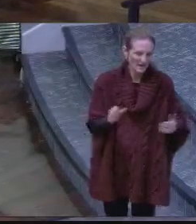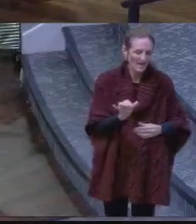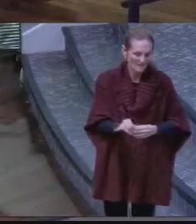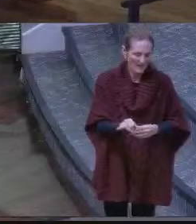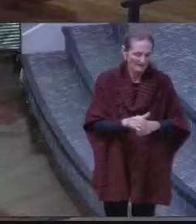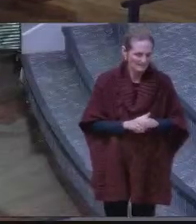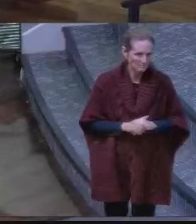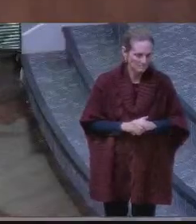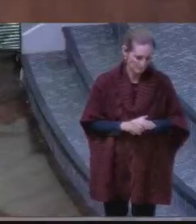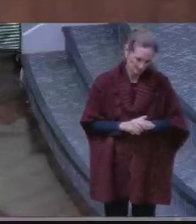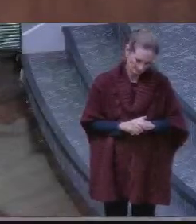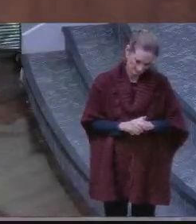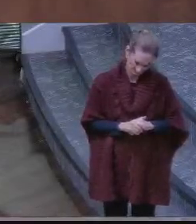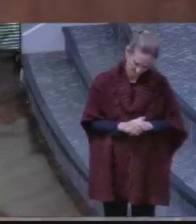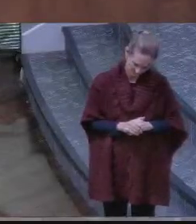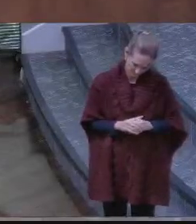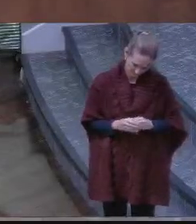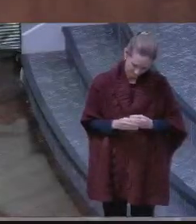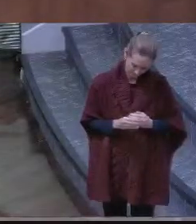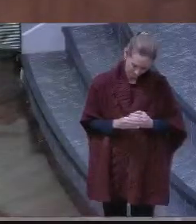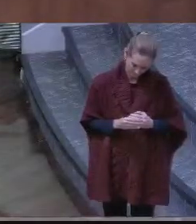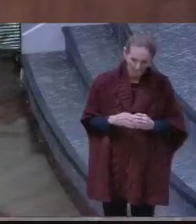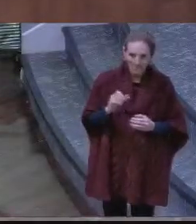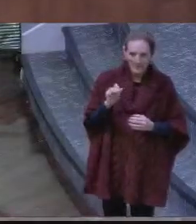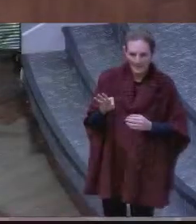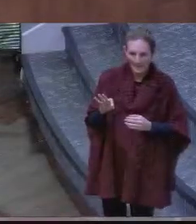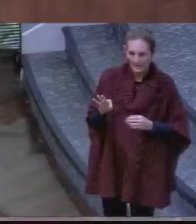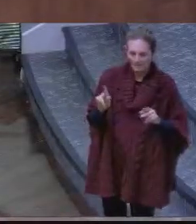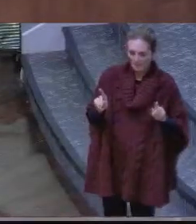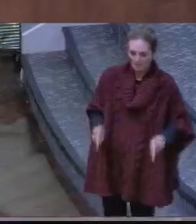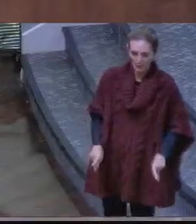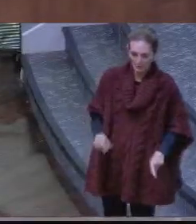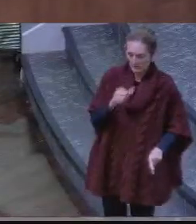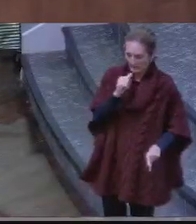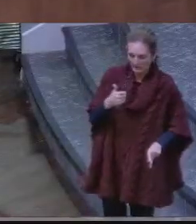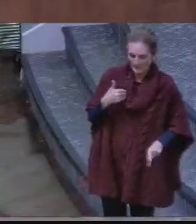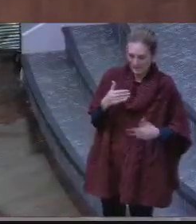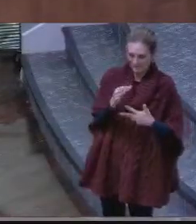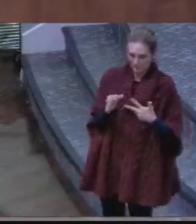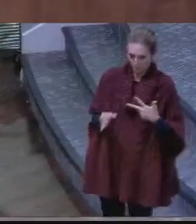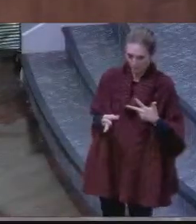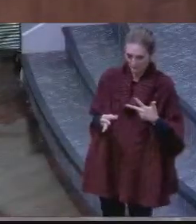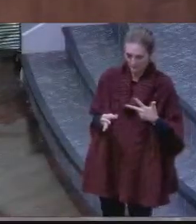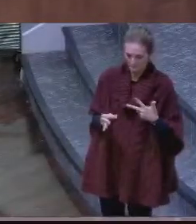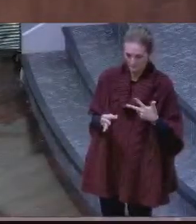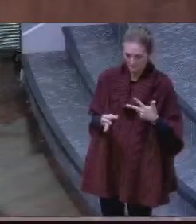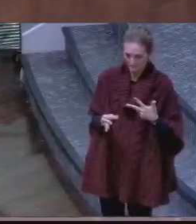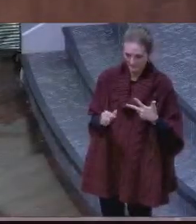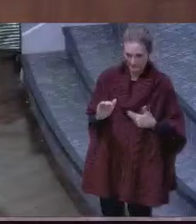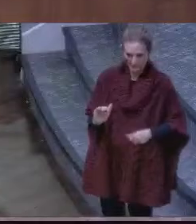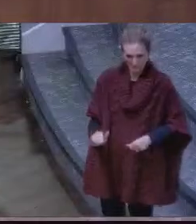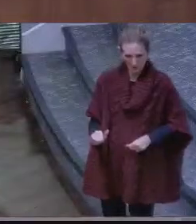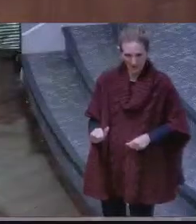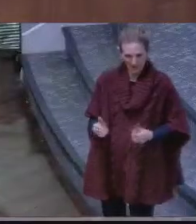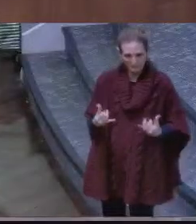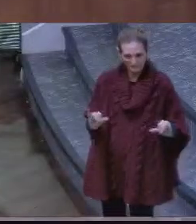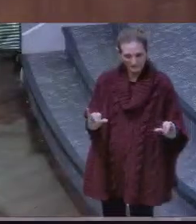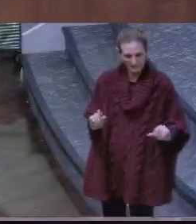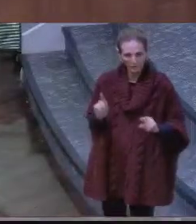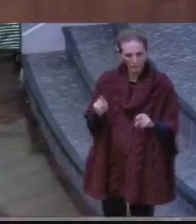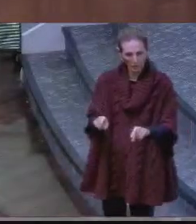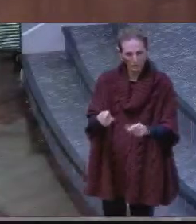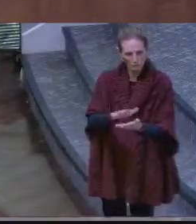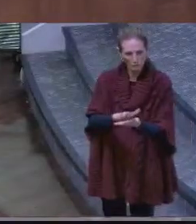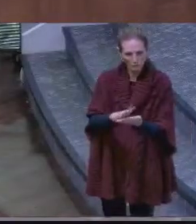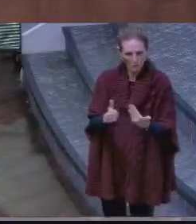is it, if the person doesn't have a choice, does that child still get to go to school anyway?